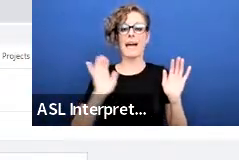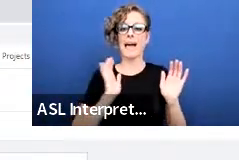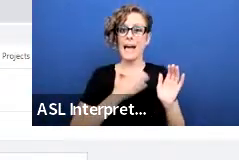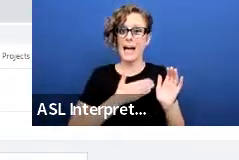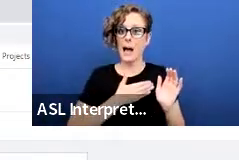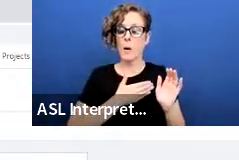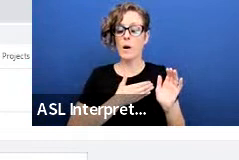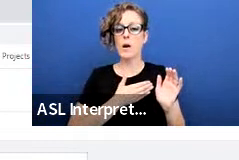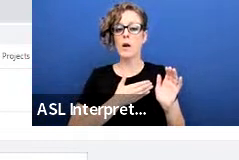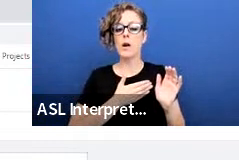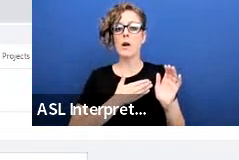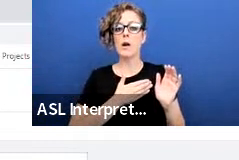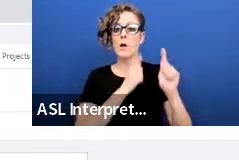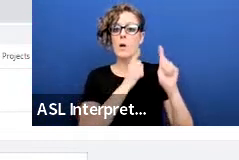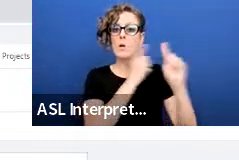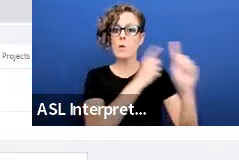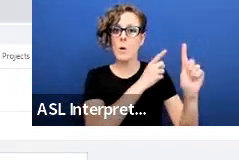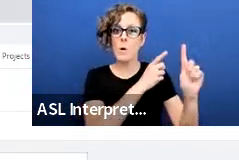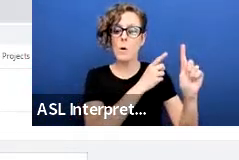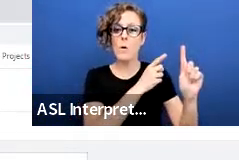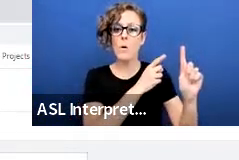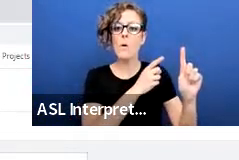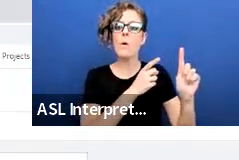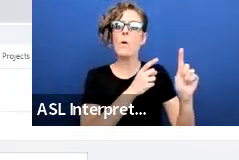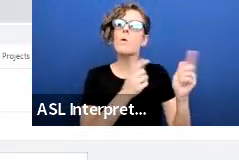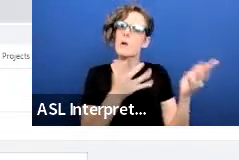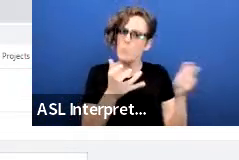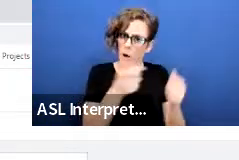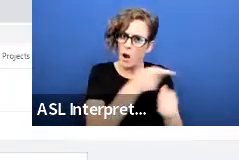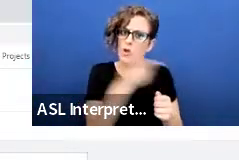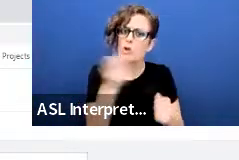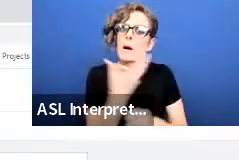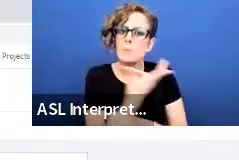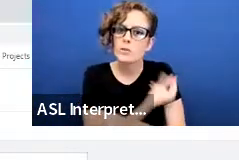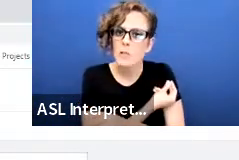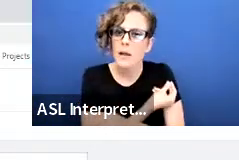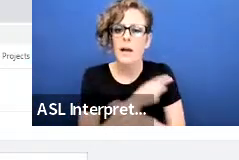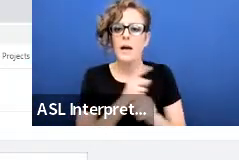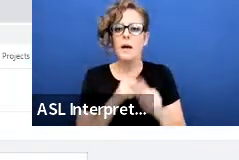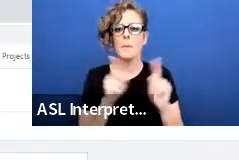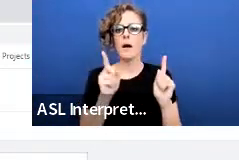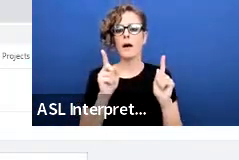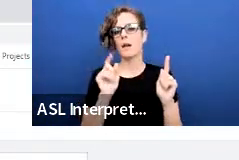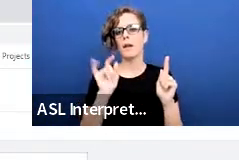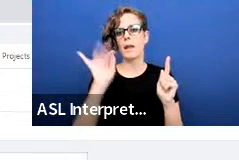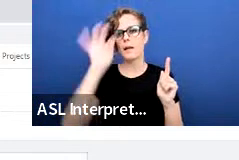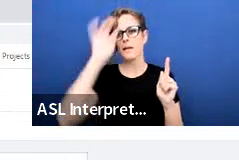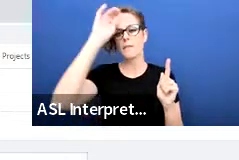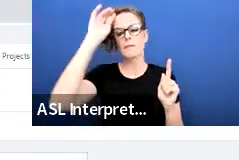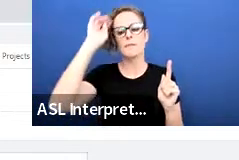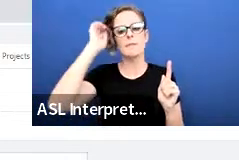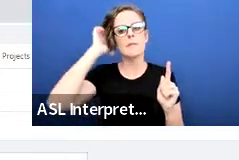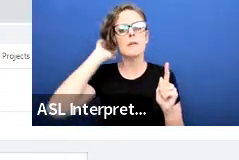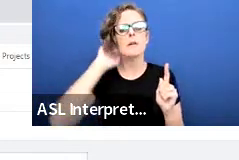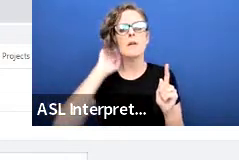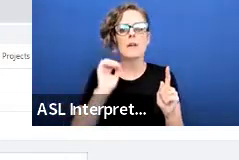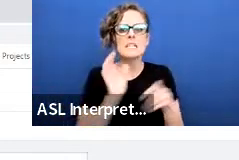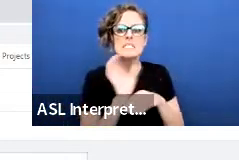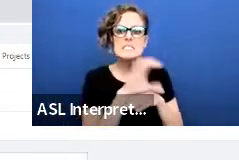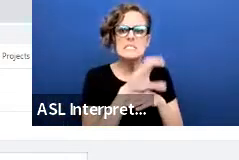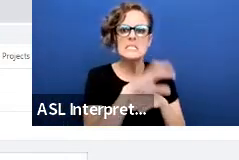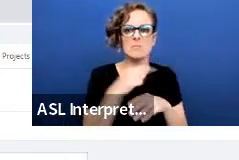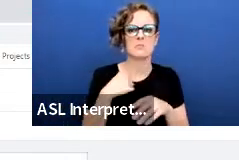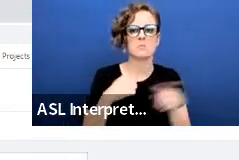vaccinated. Right. And why? Feel oppressive. So yeah, if you've got an inflatable colon, people want to come by because the kids like to punch